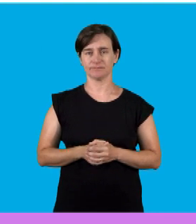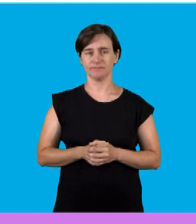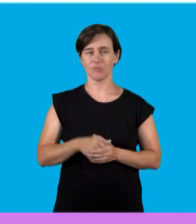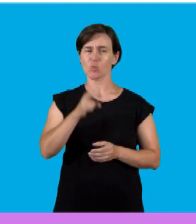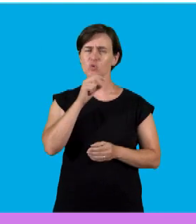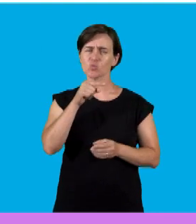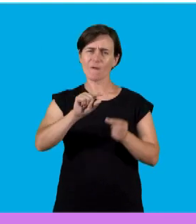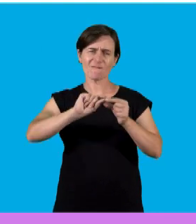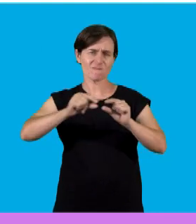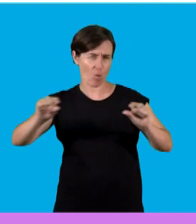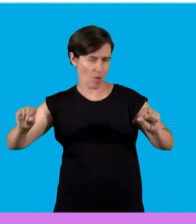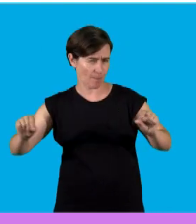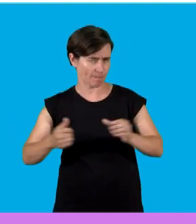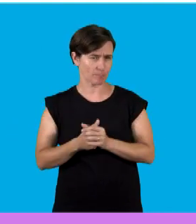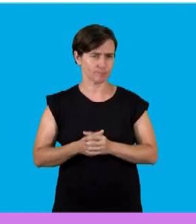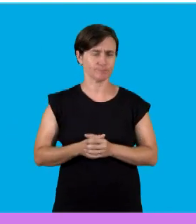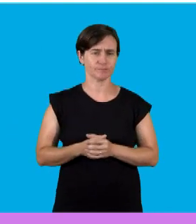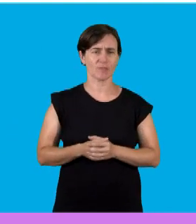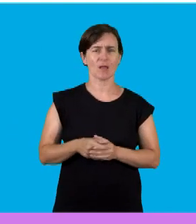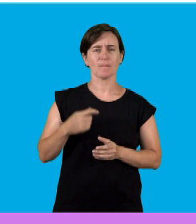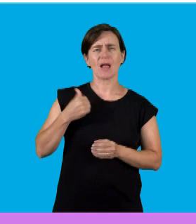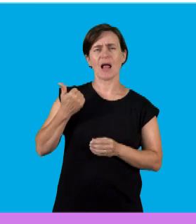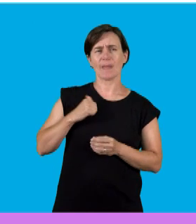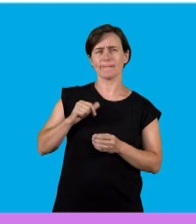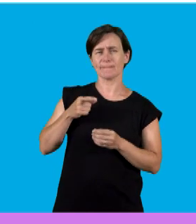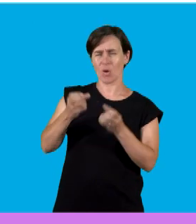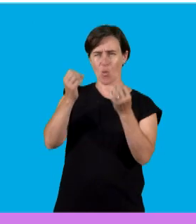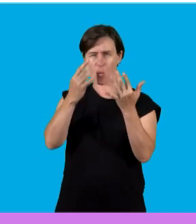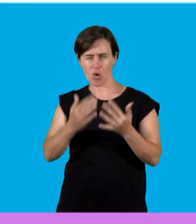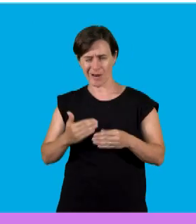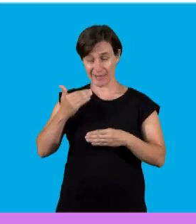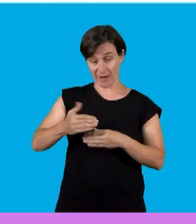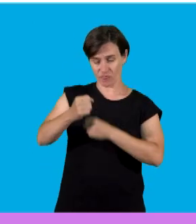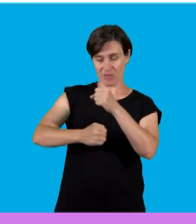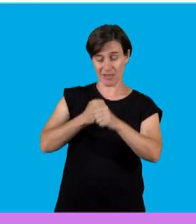formula first to get our annual taxable income, right? Annual